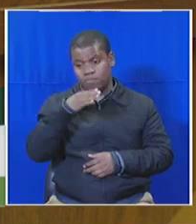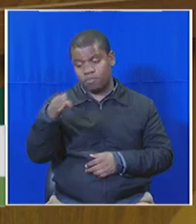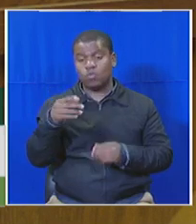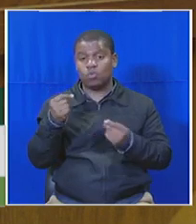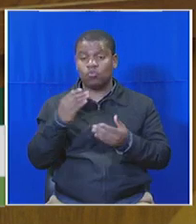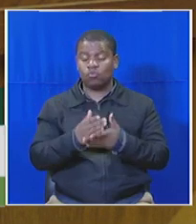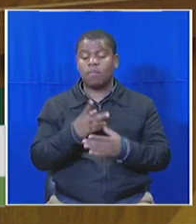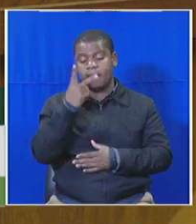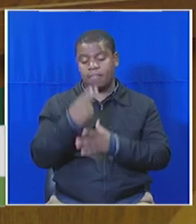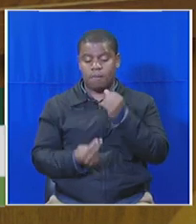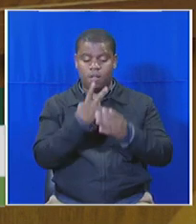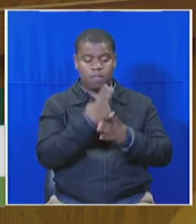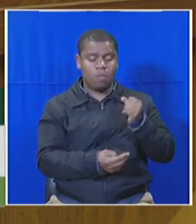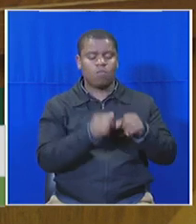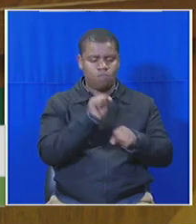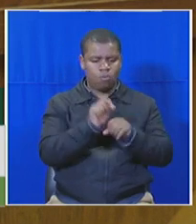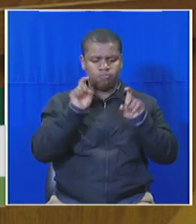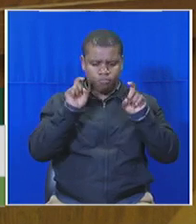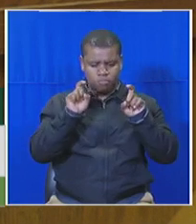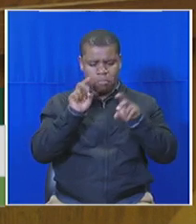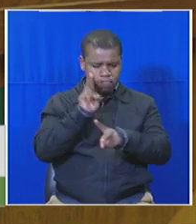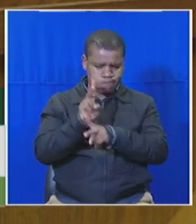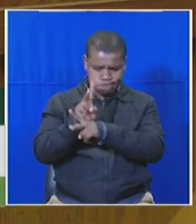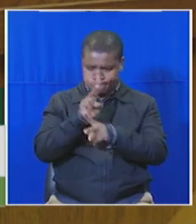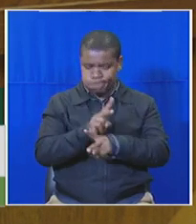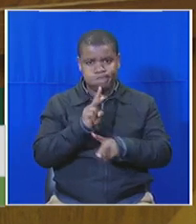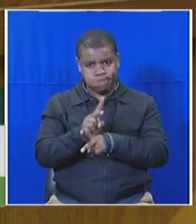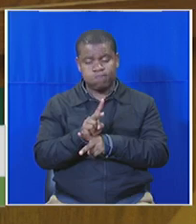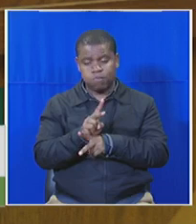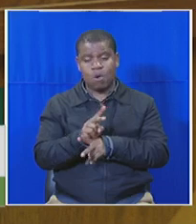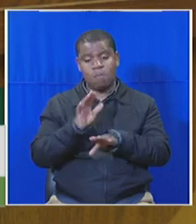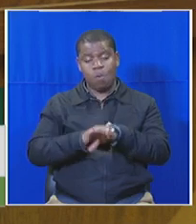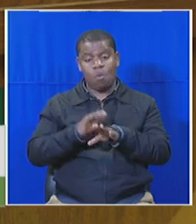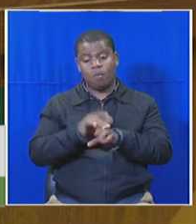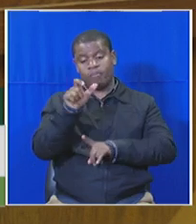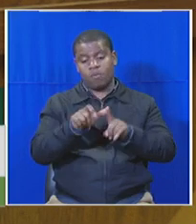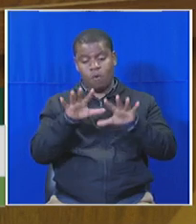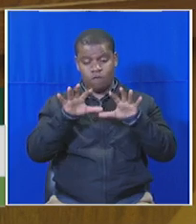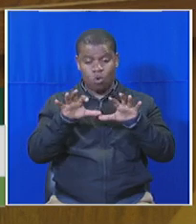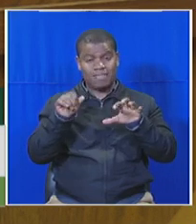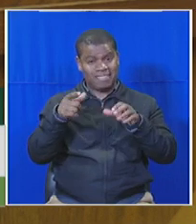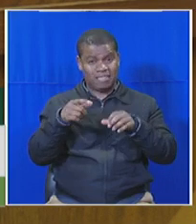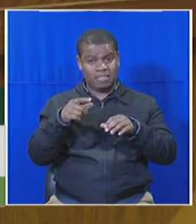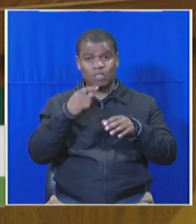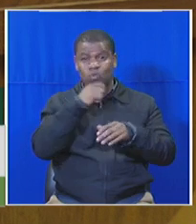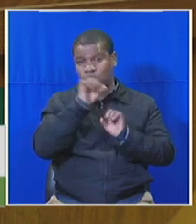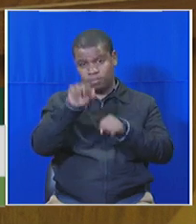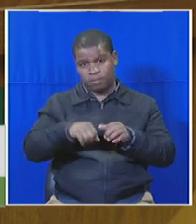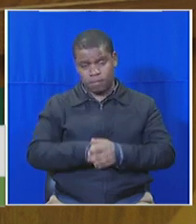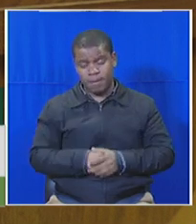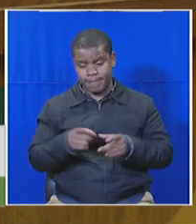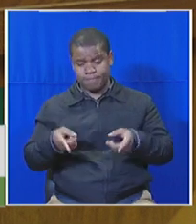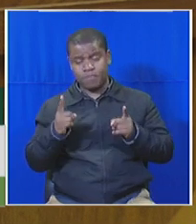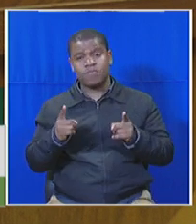their work in improving the overall management of the use of force by police officers. Threatening harsh